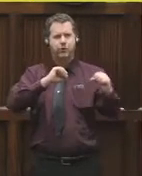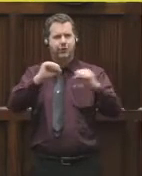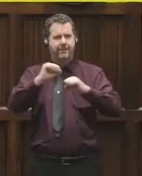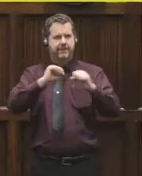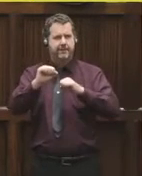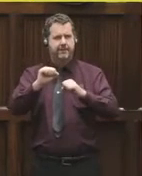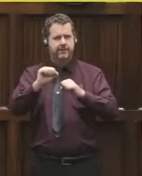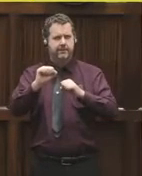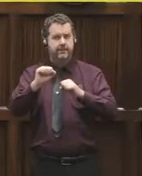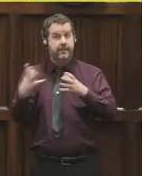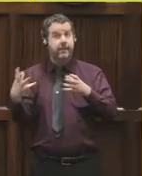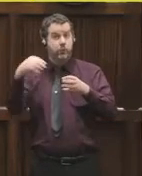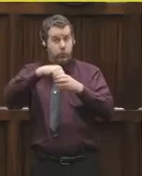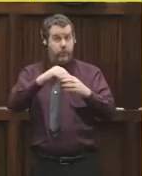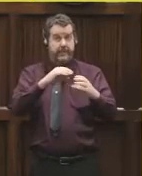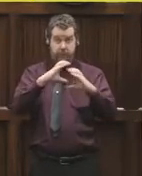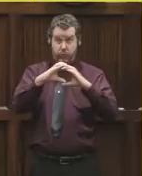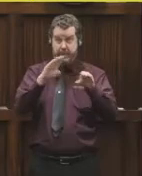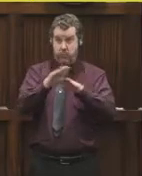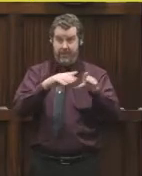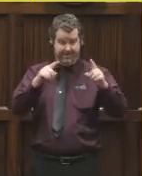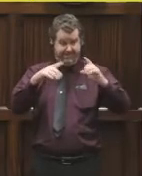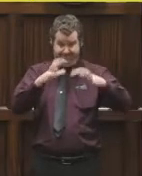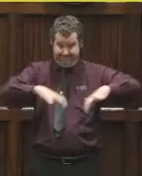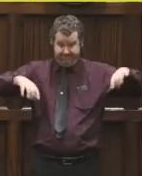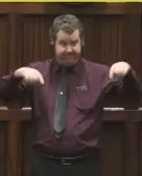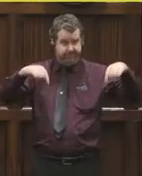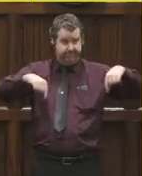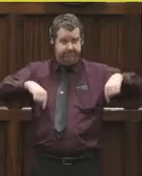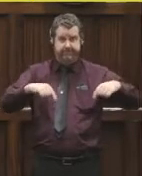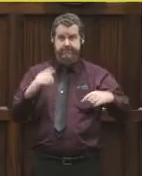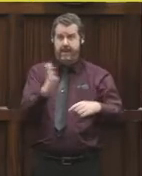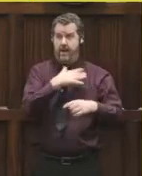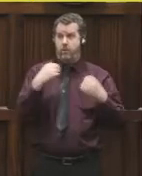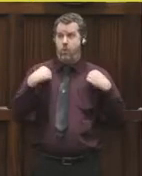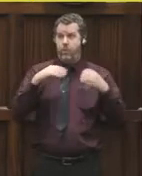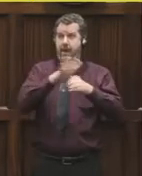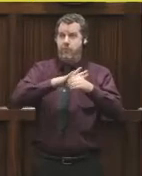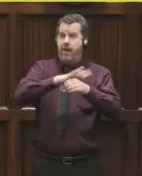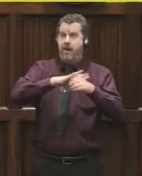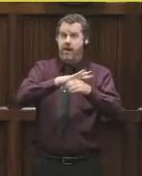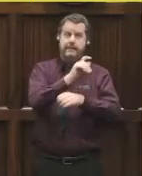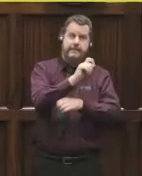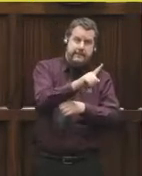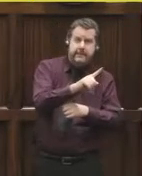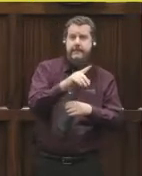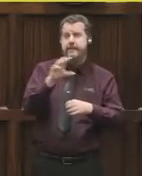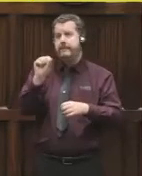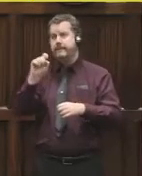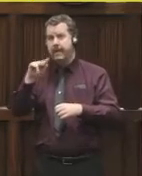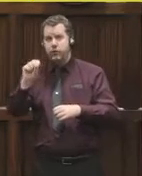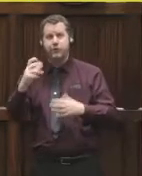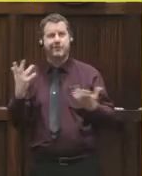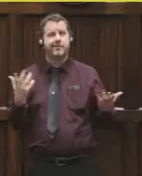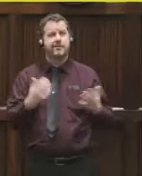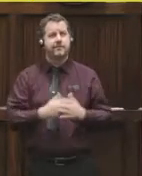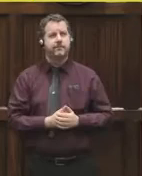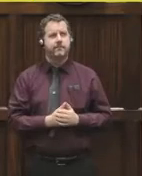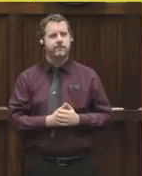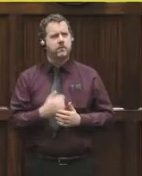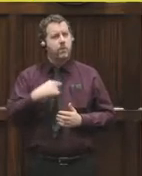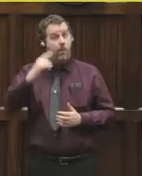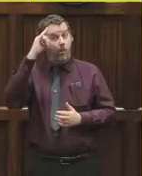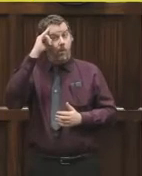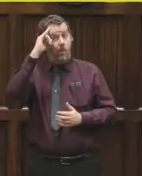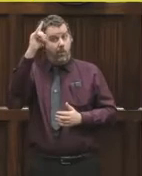communicating with members of the Oireachtas in our own constituencies settings. So I hope, and I certainly won't